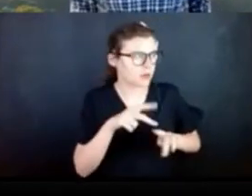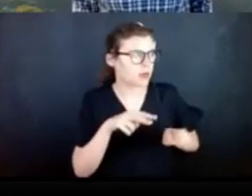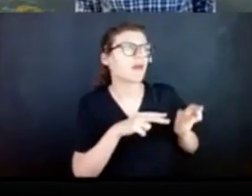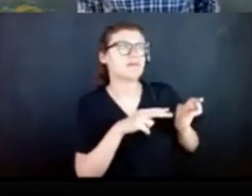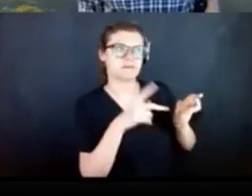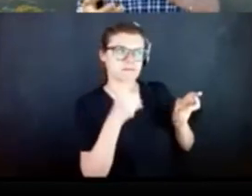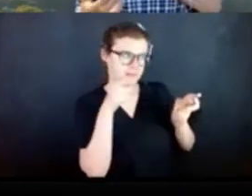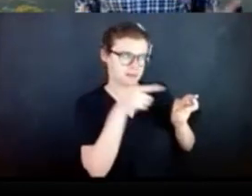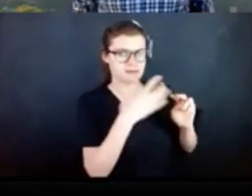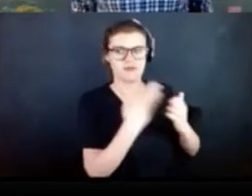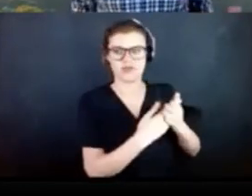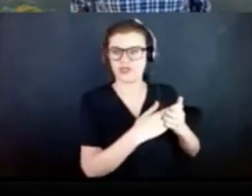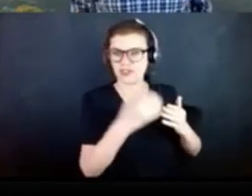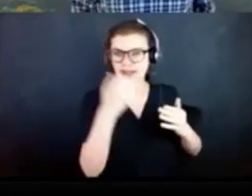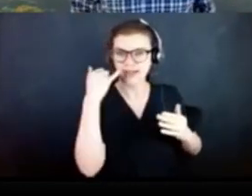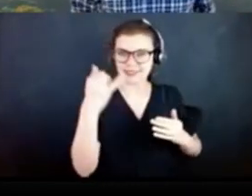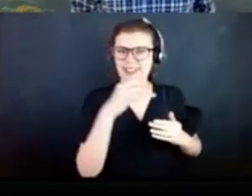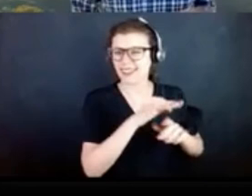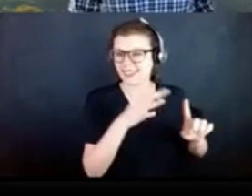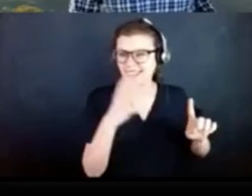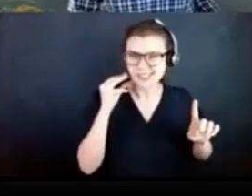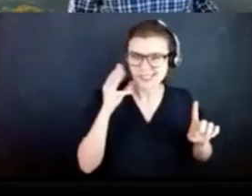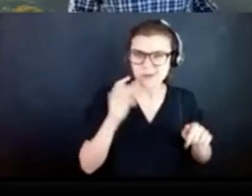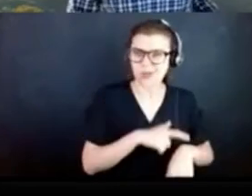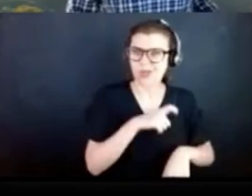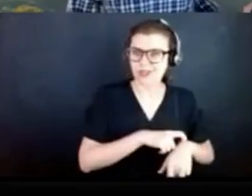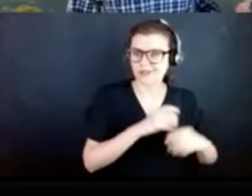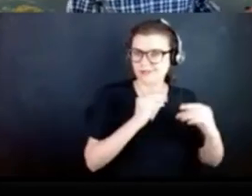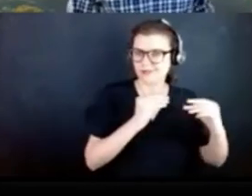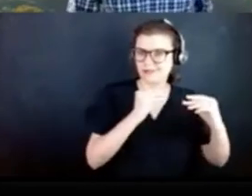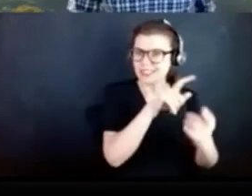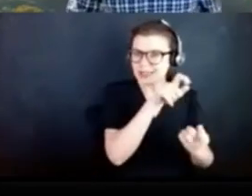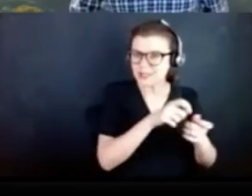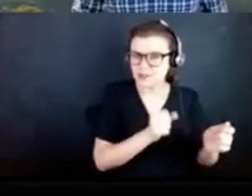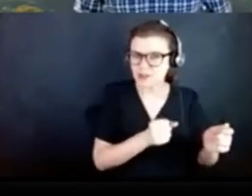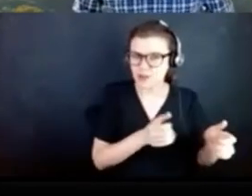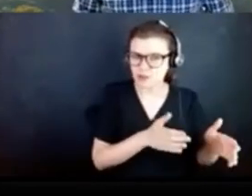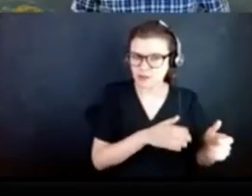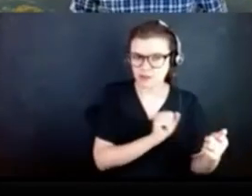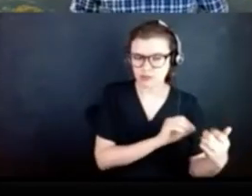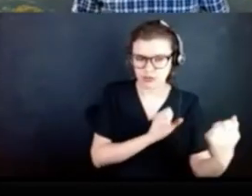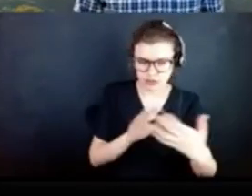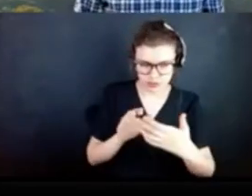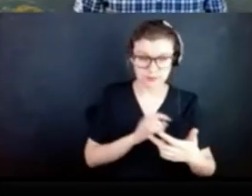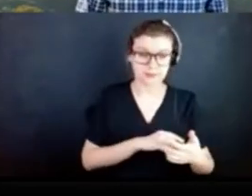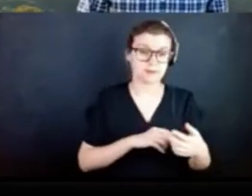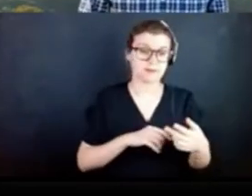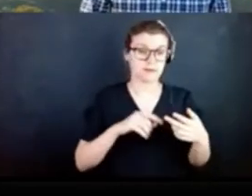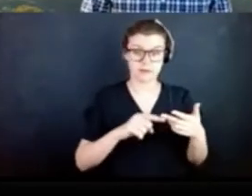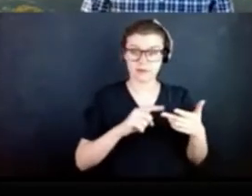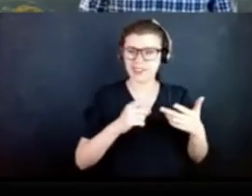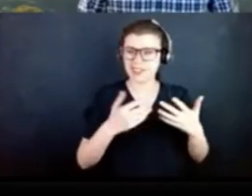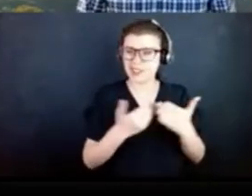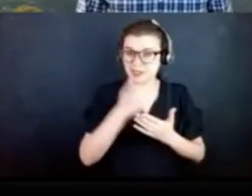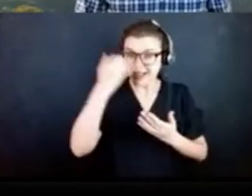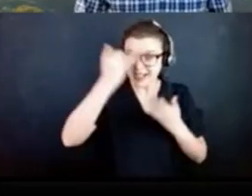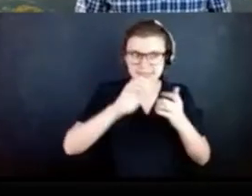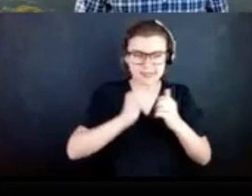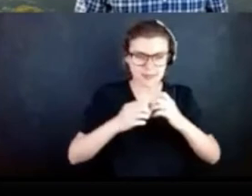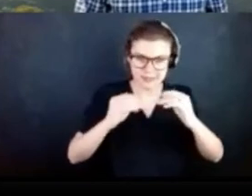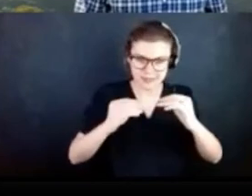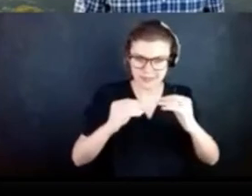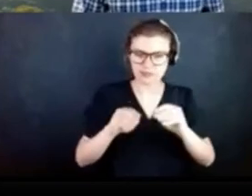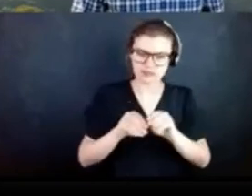seeing nowadays ideas about teaching and resources diffusing through social media. There's pretty vibrant teacher communities on platforms